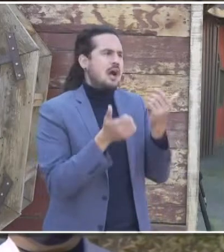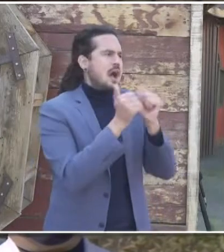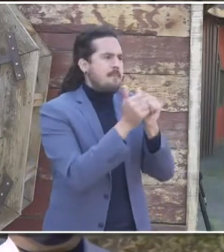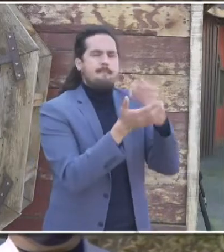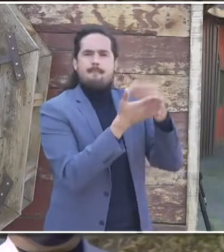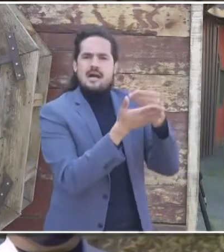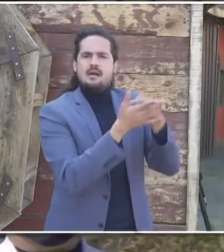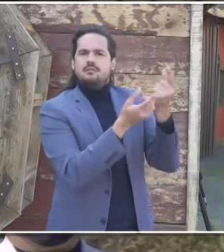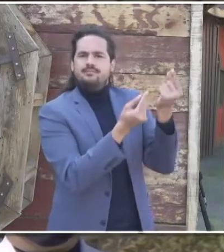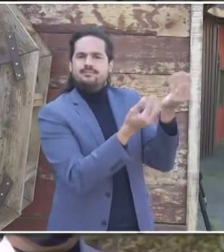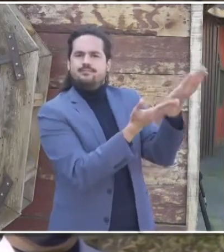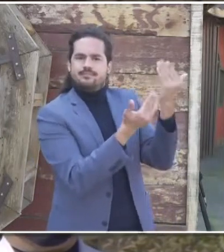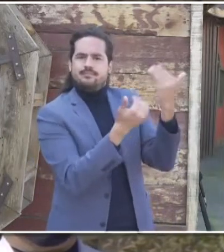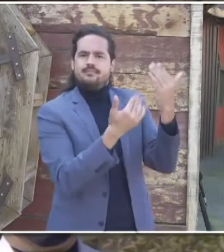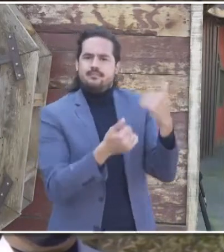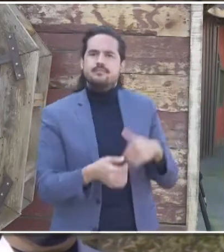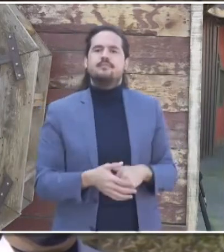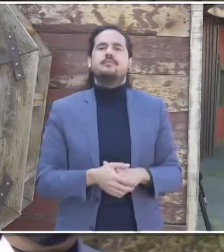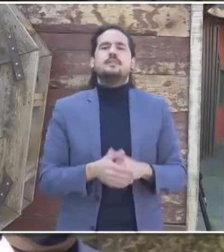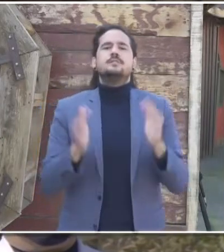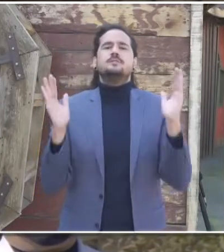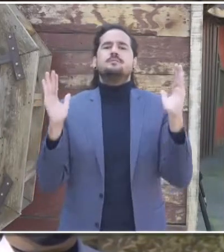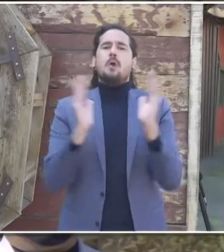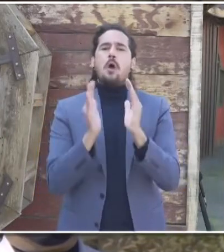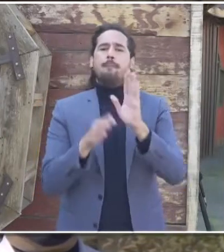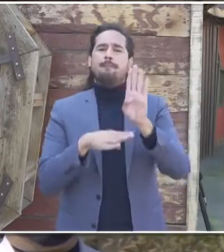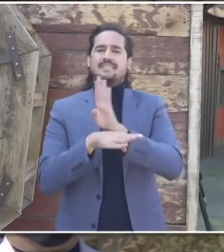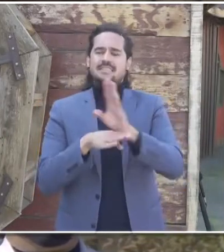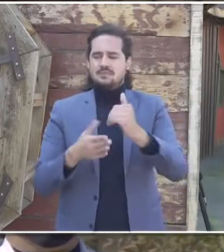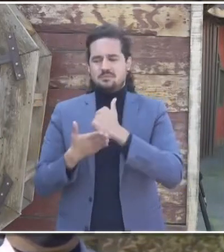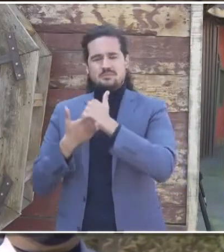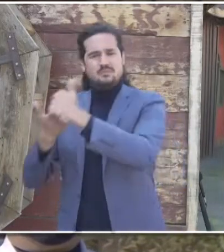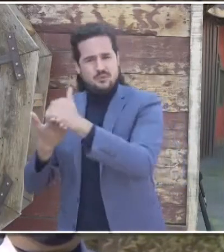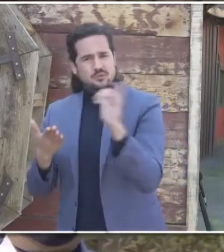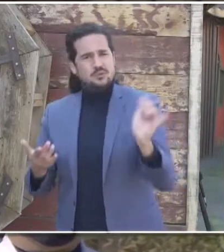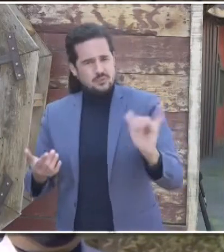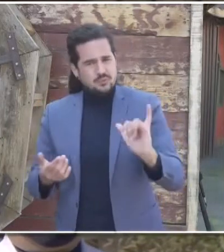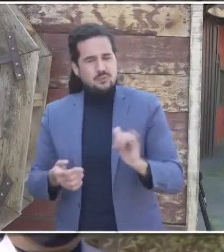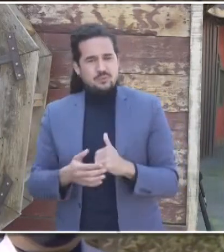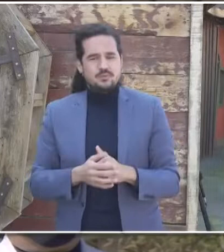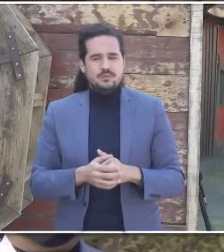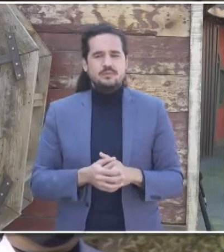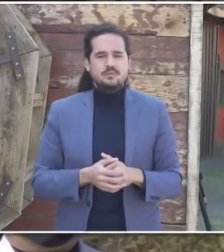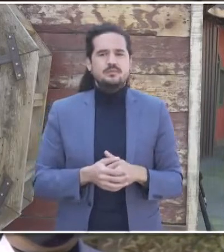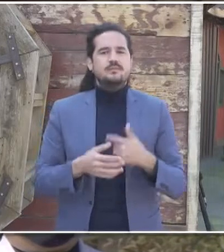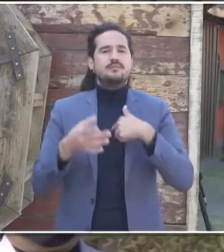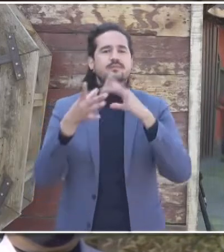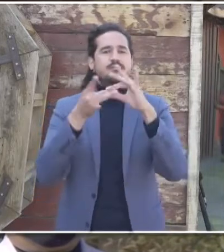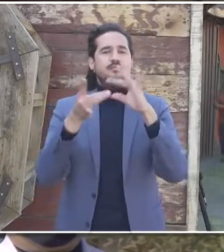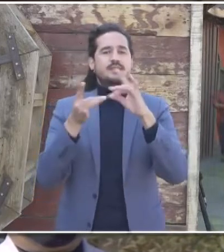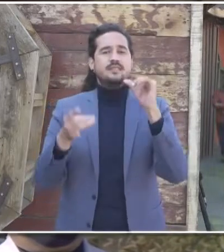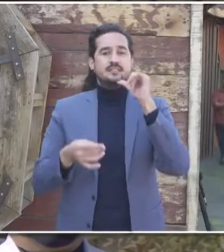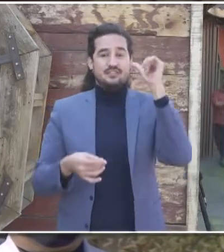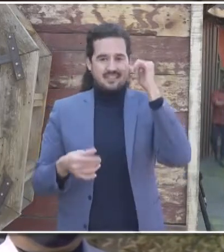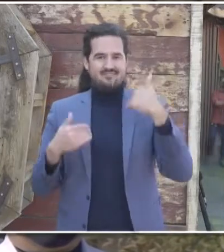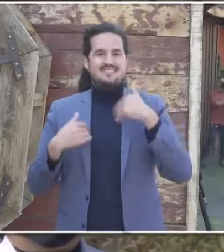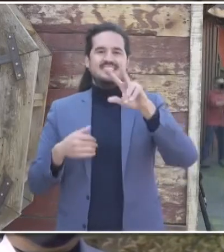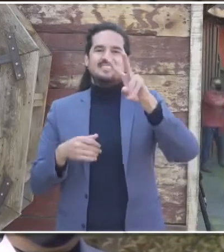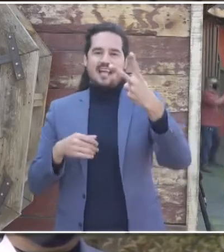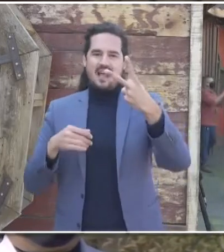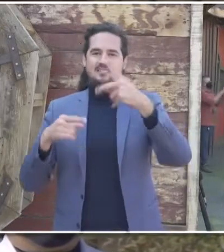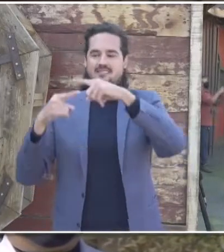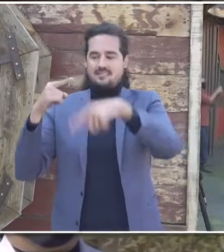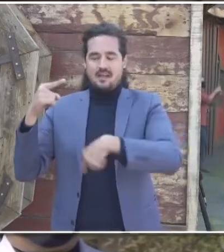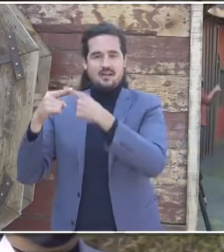I noted just yesterday that we closed the door on the 2nd round of applications for state grants that